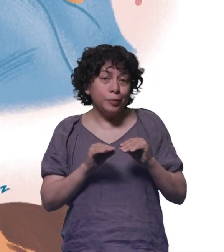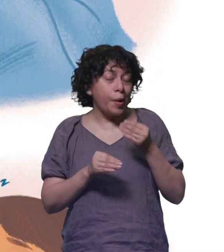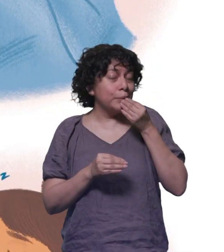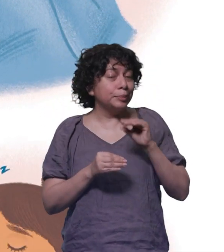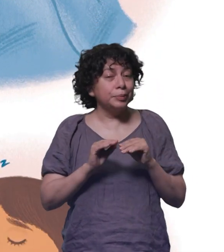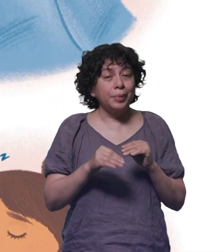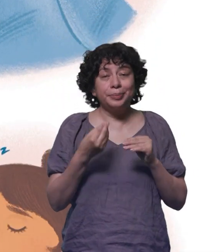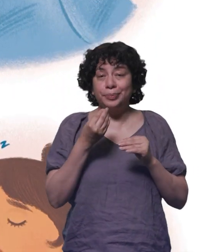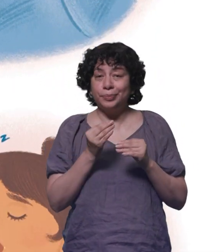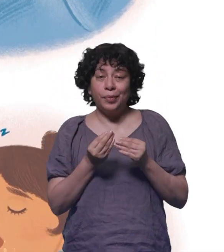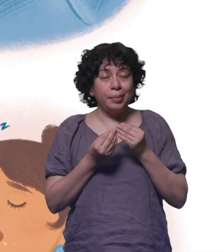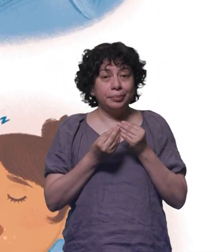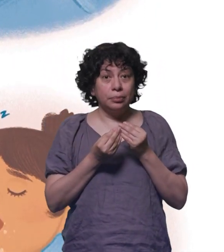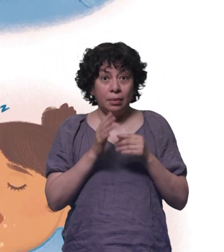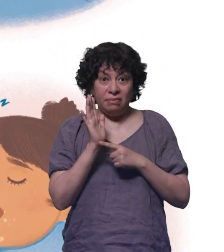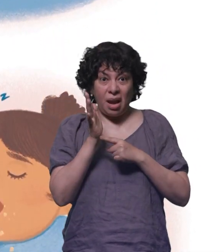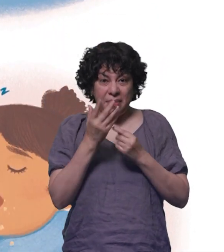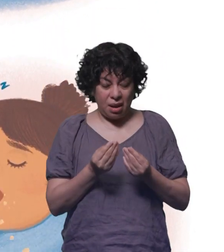tamal.